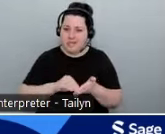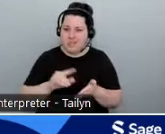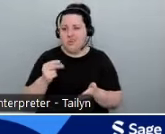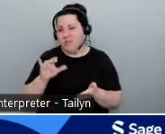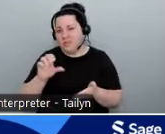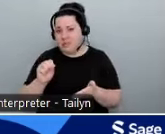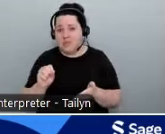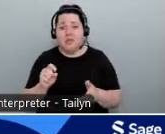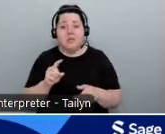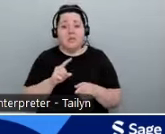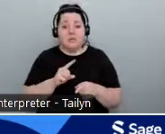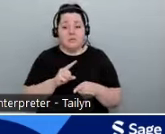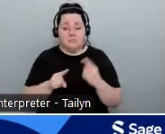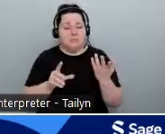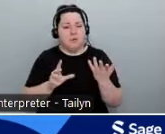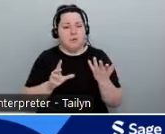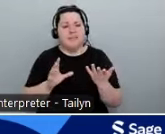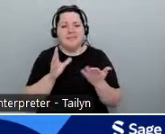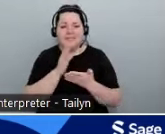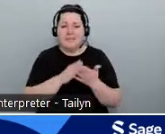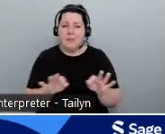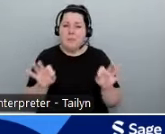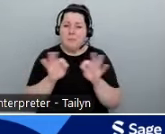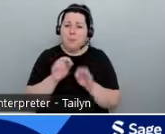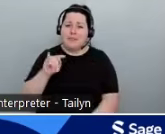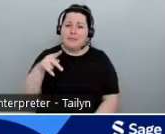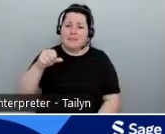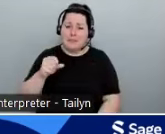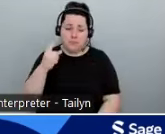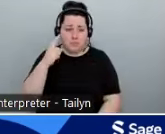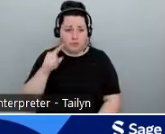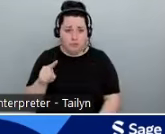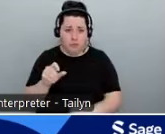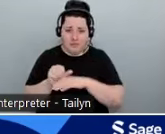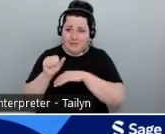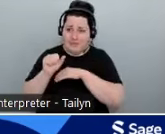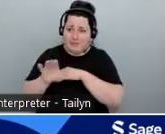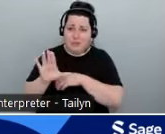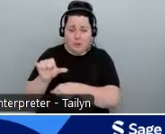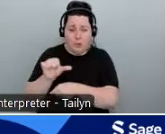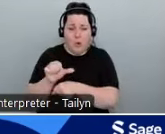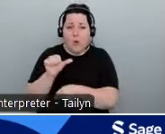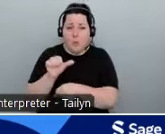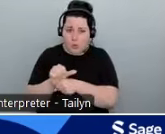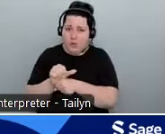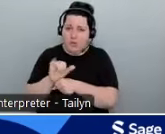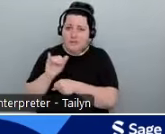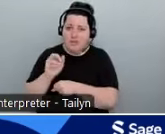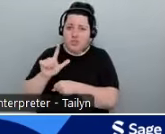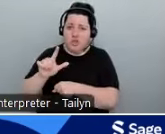we wrap up, here are some key tips for successfully submitting your work as a journal manuscript.